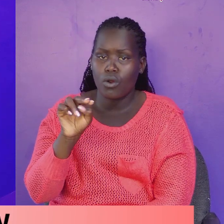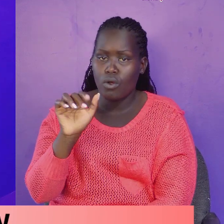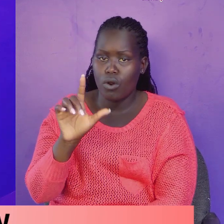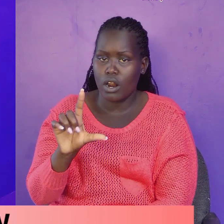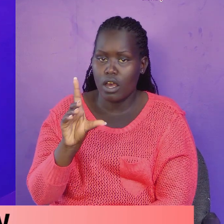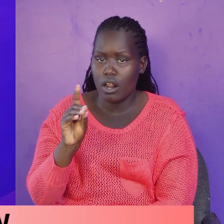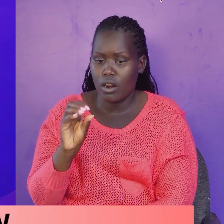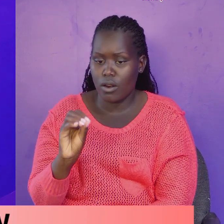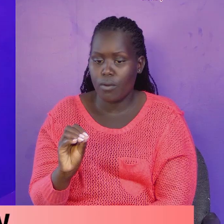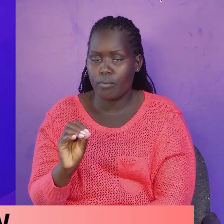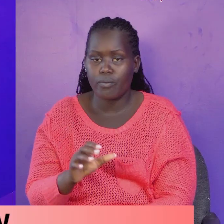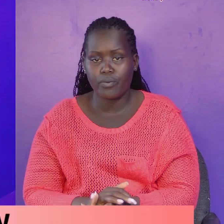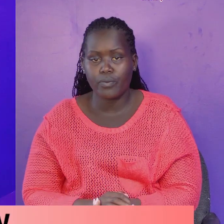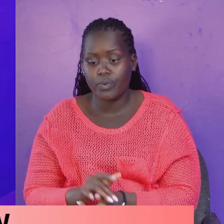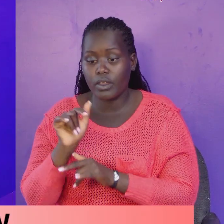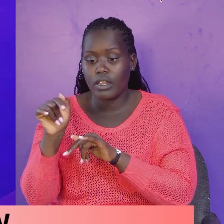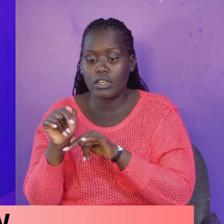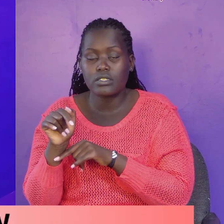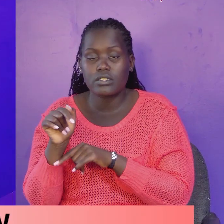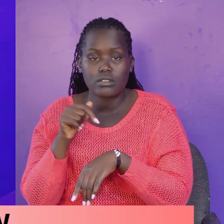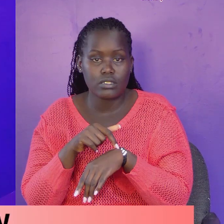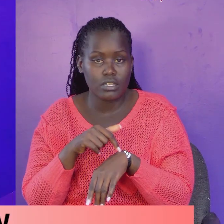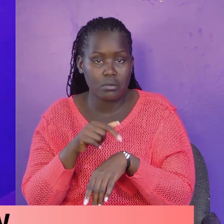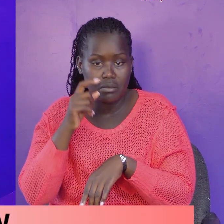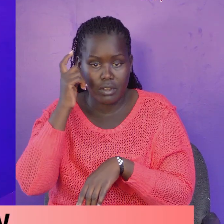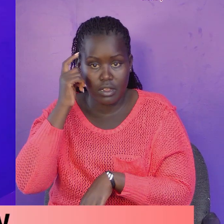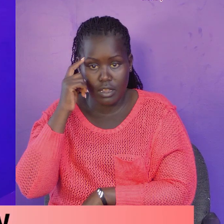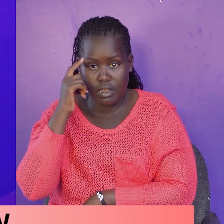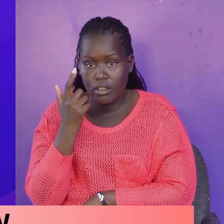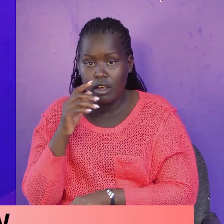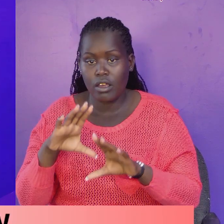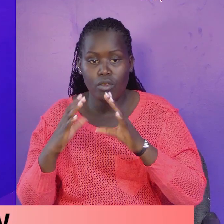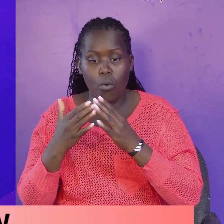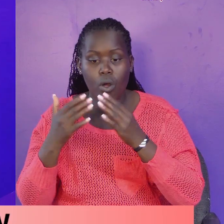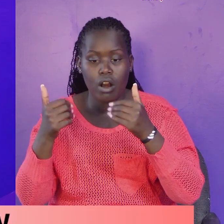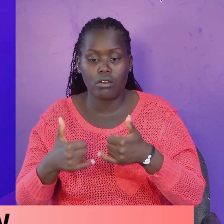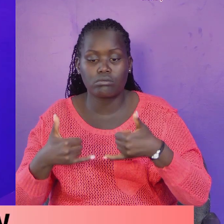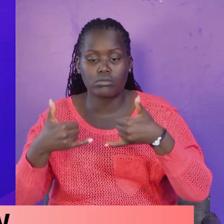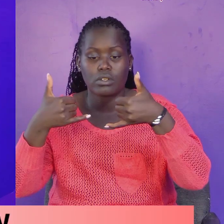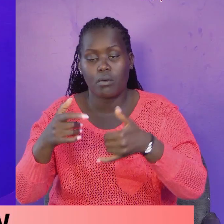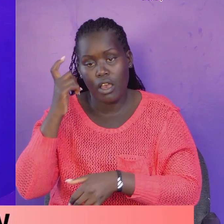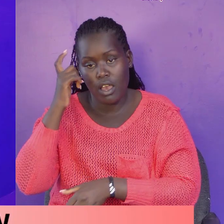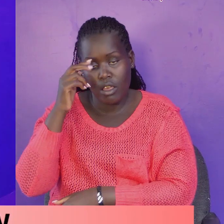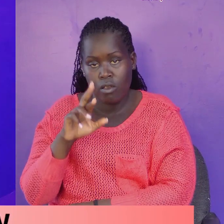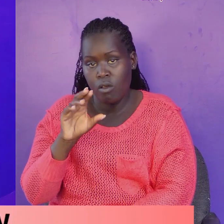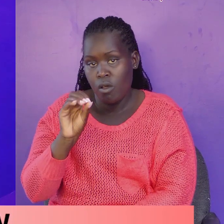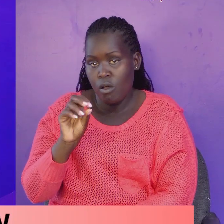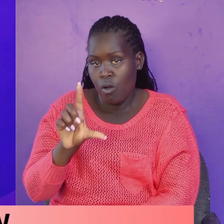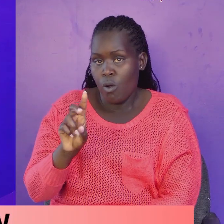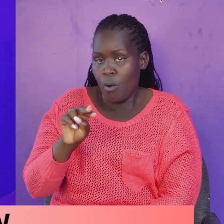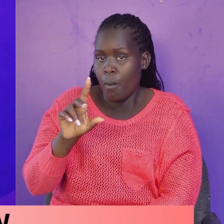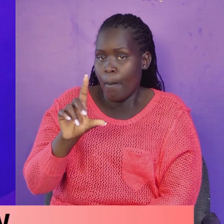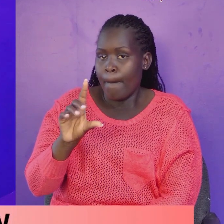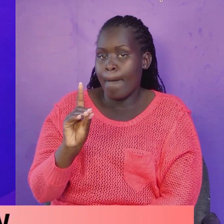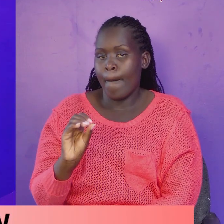in the same team. So this season, I think in the World Cup, of which Ronaldo will be there, they'll be playing for